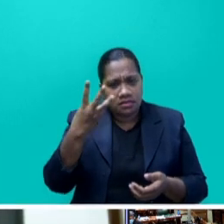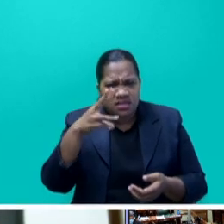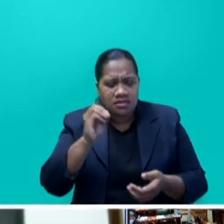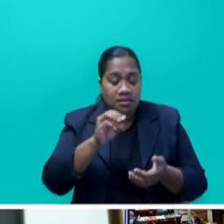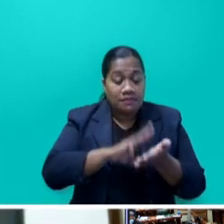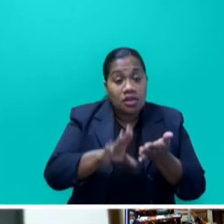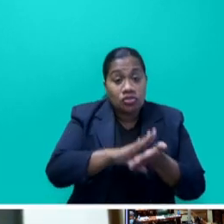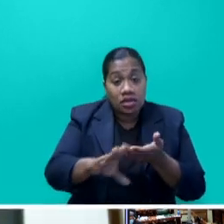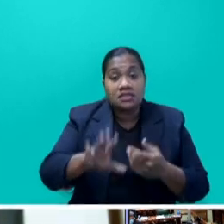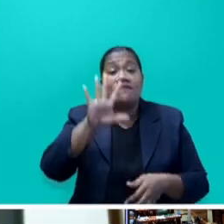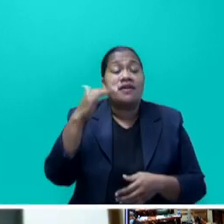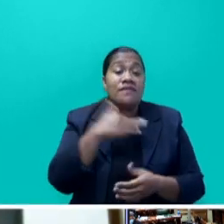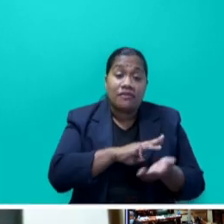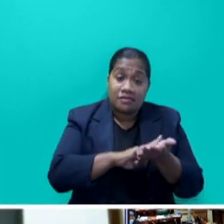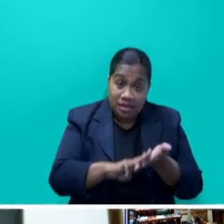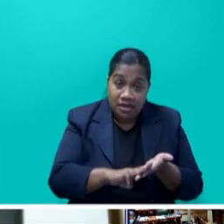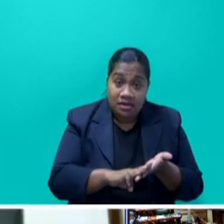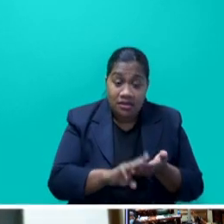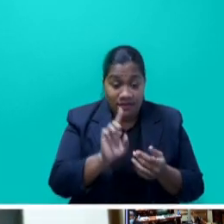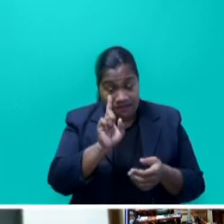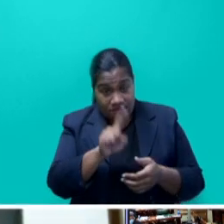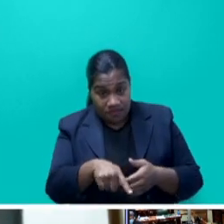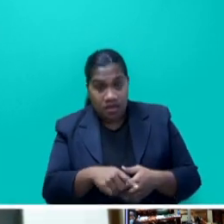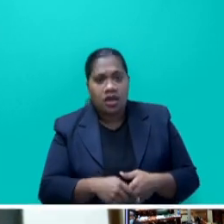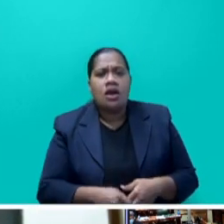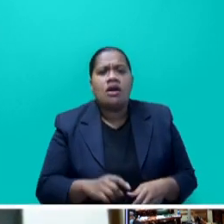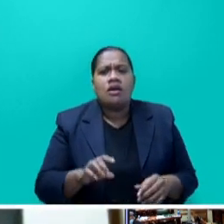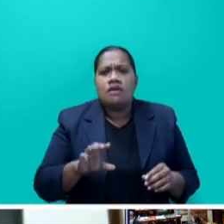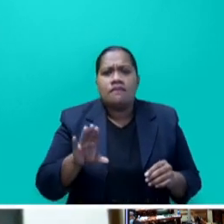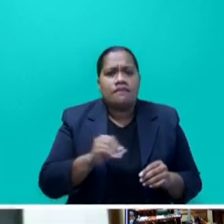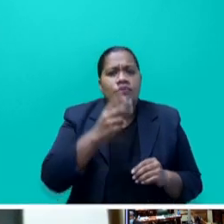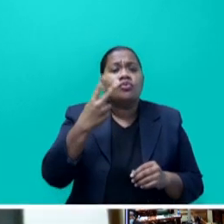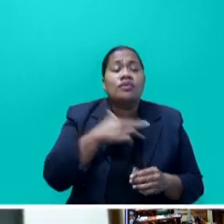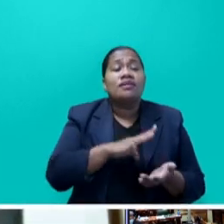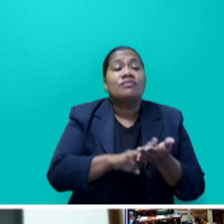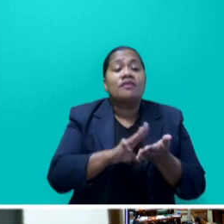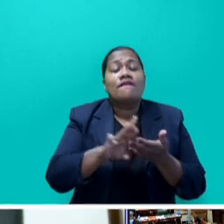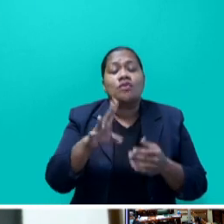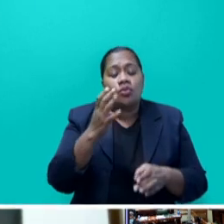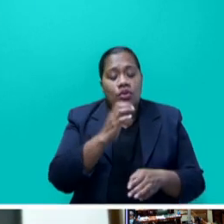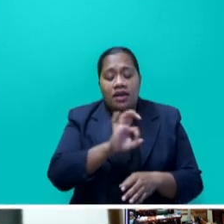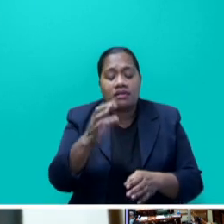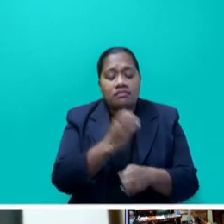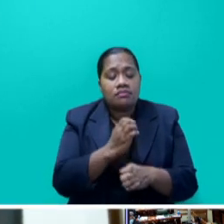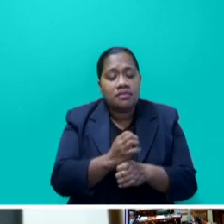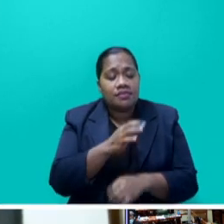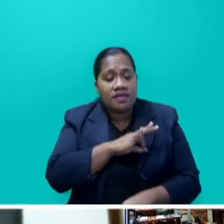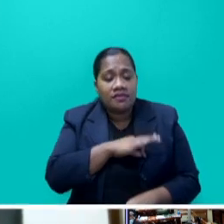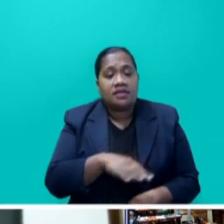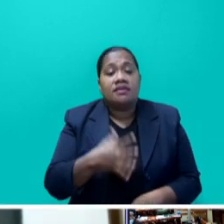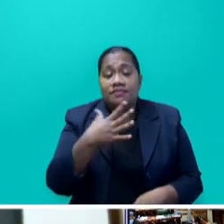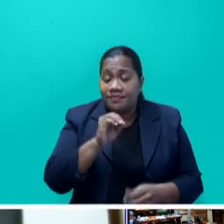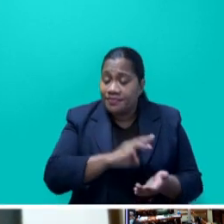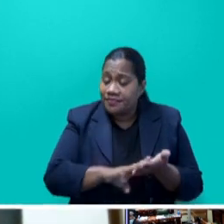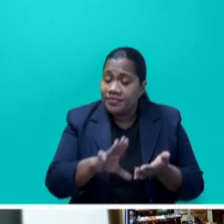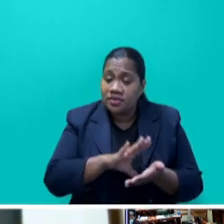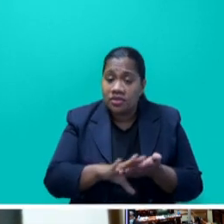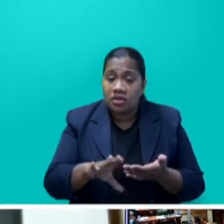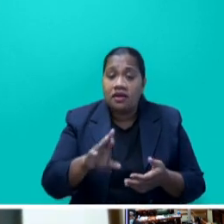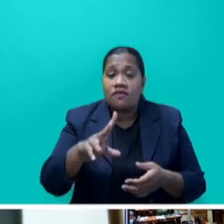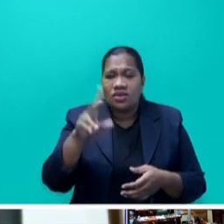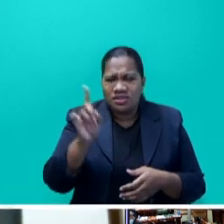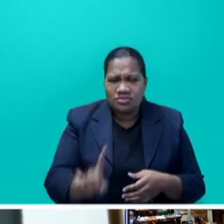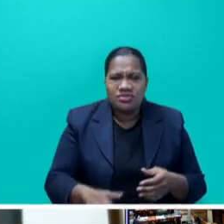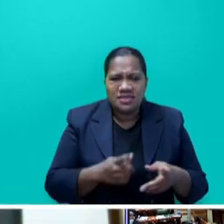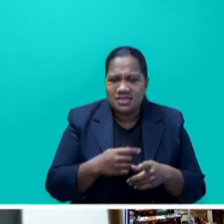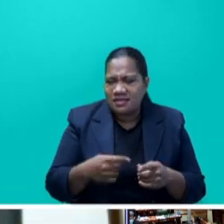of that, Mr. Speaker, sir, is made up of 200 million for unemployment benefits, $50 million for electricity subsidy, food distribution, and